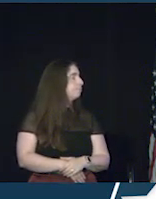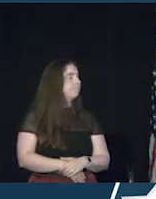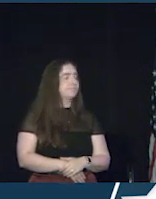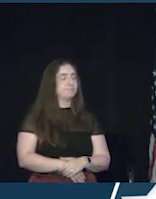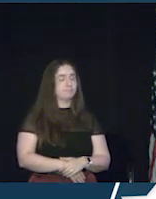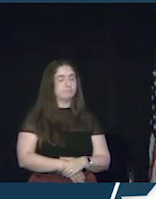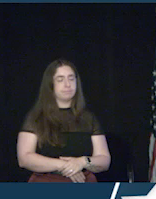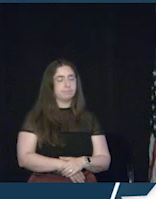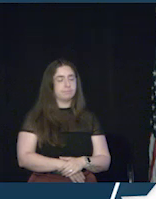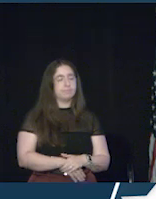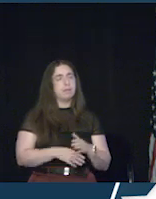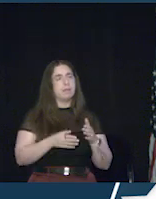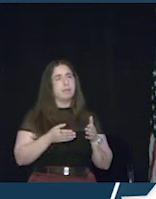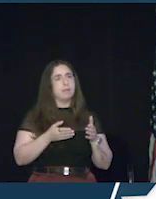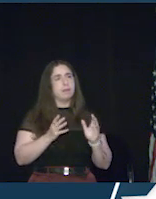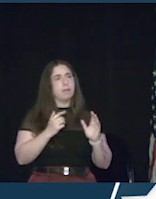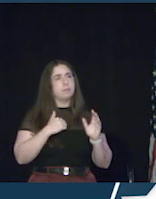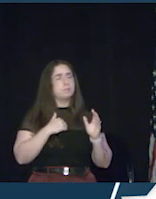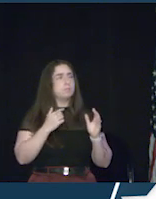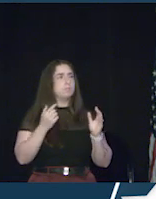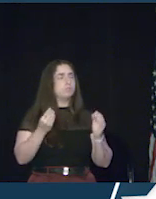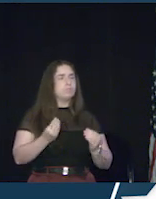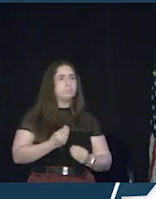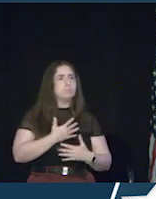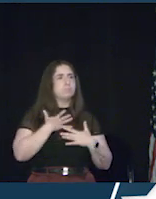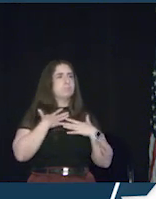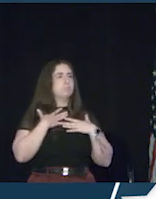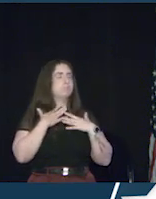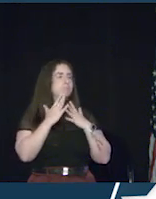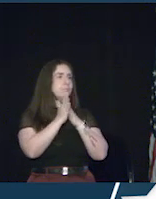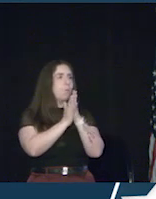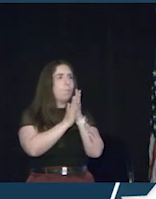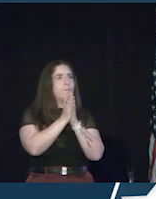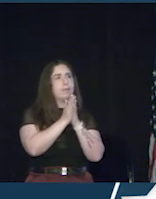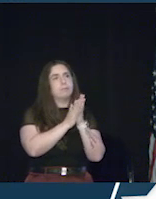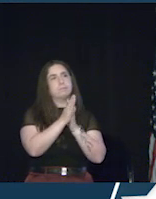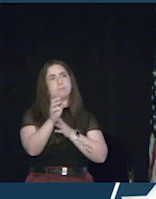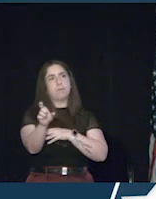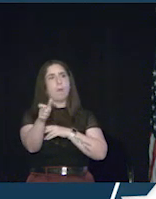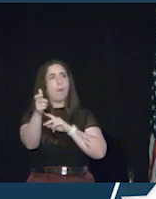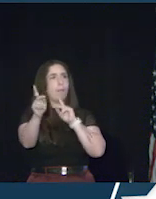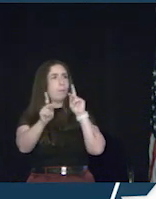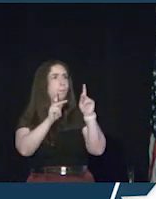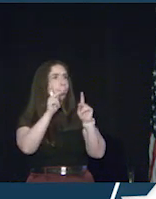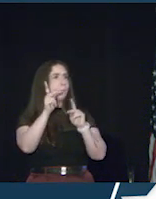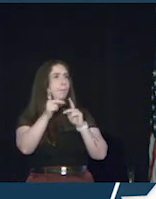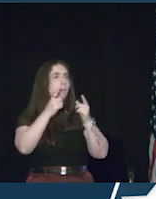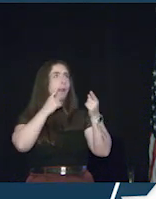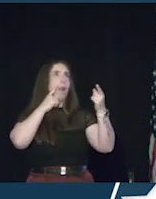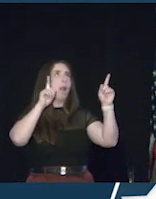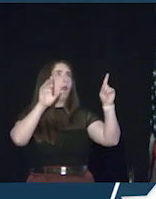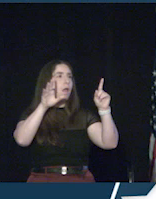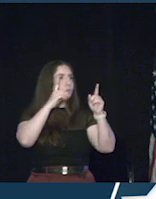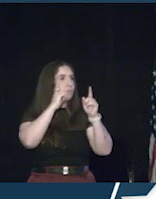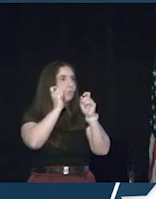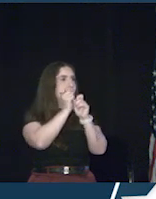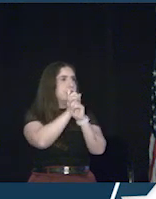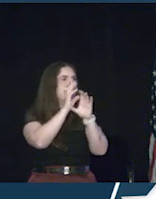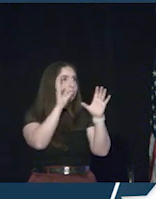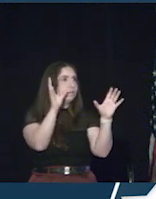It allows me to inspire and motivate others to reach their dreams and overcome their